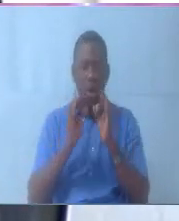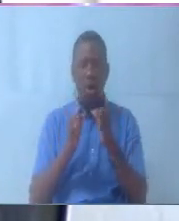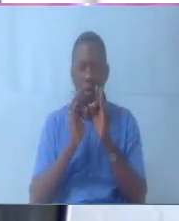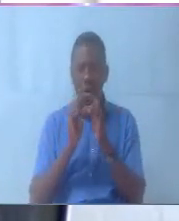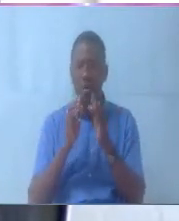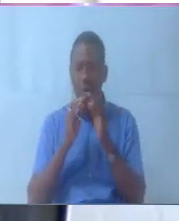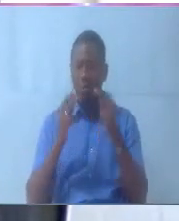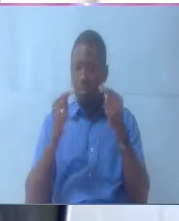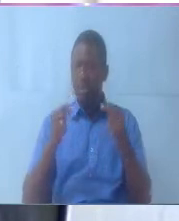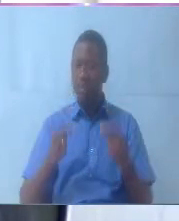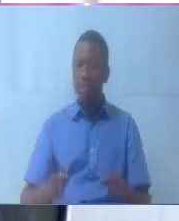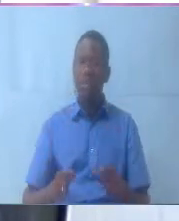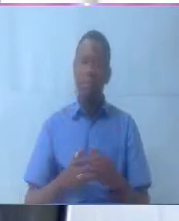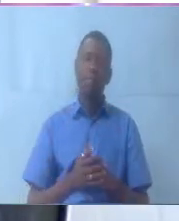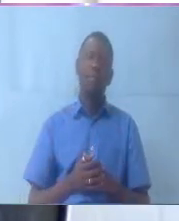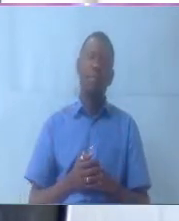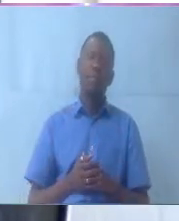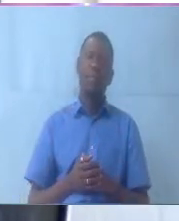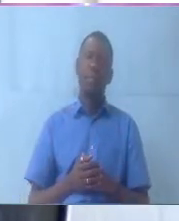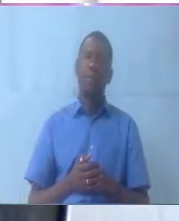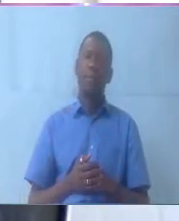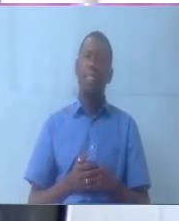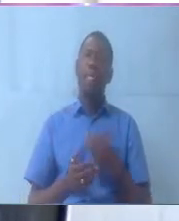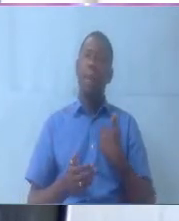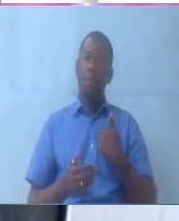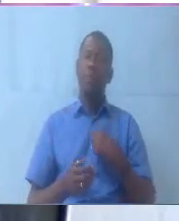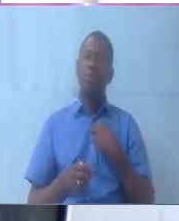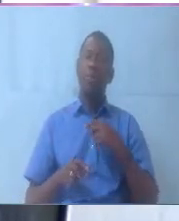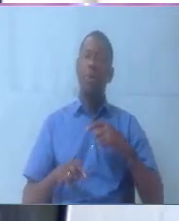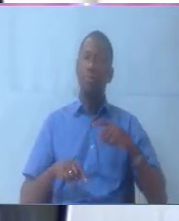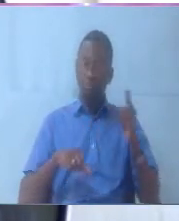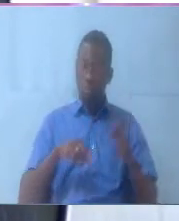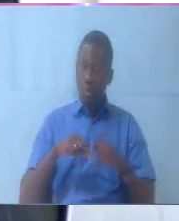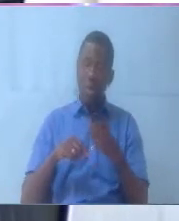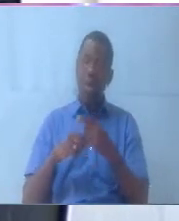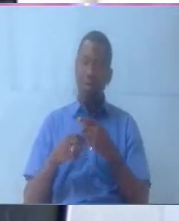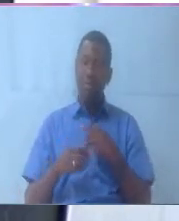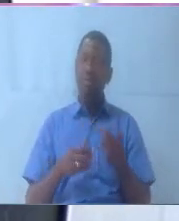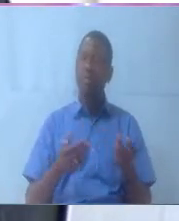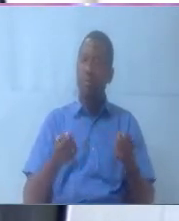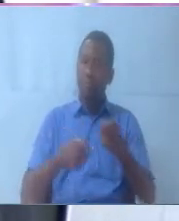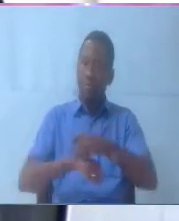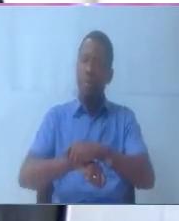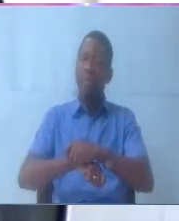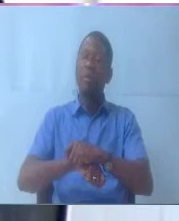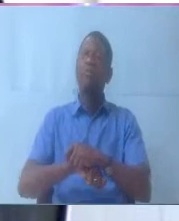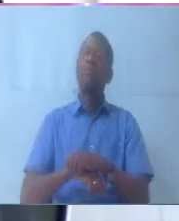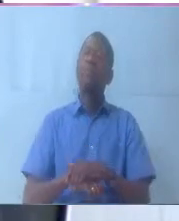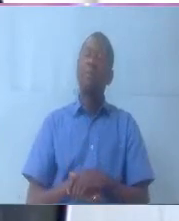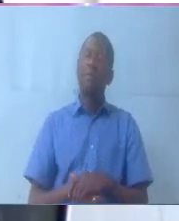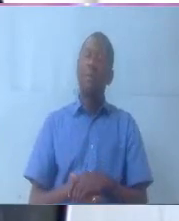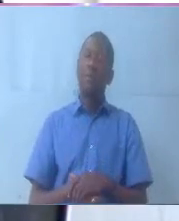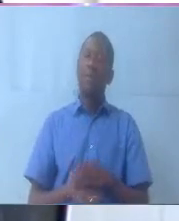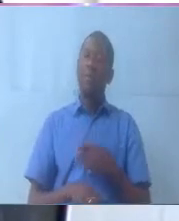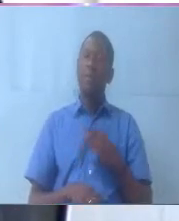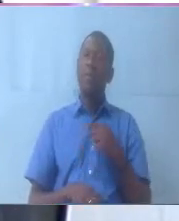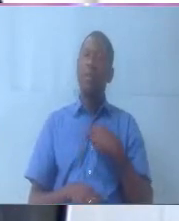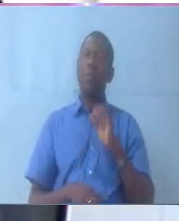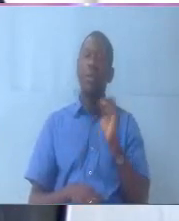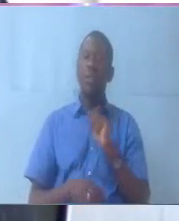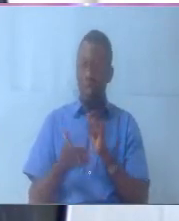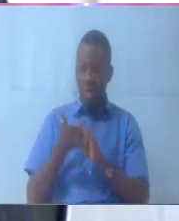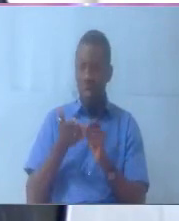Kitindir bunda menu be kito tamande kan woliela kito da soronde nu watumo. No case submission was made. Andu ye men kije wala mnyinti